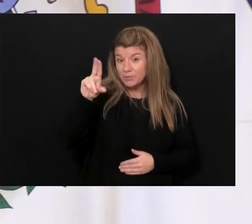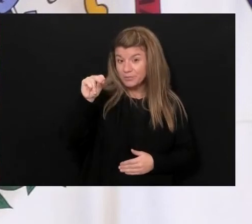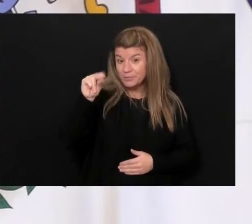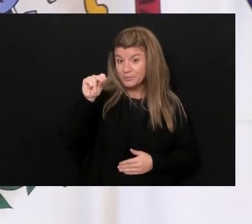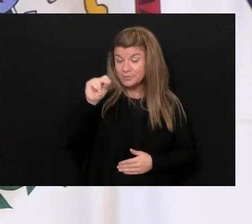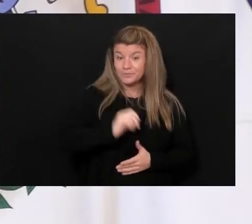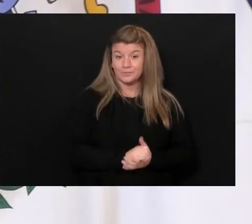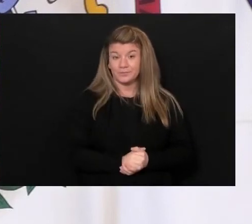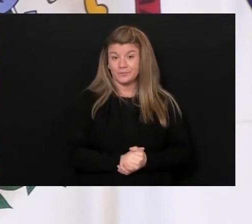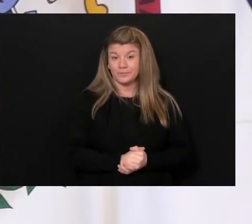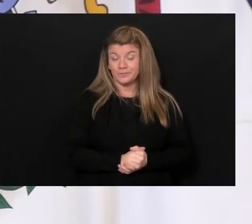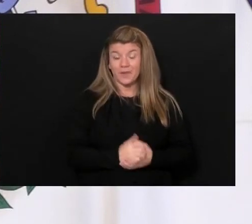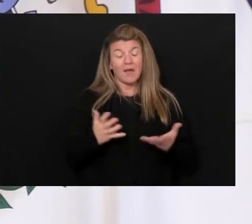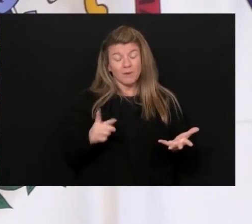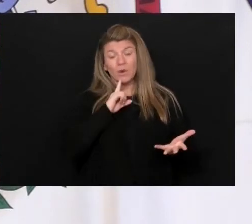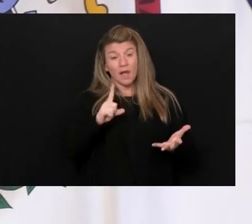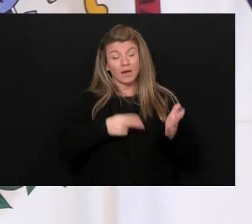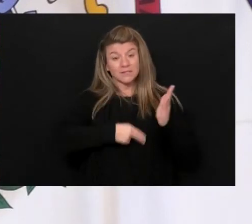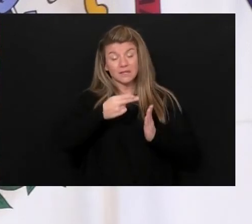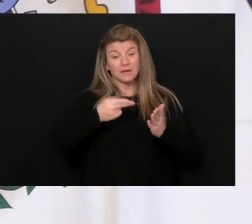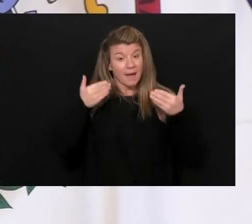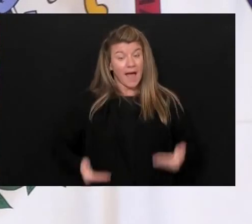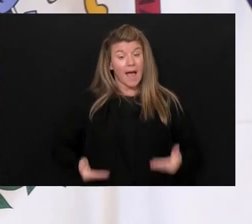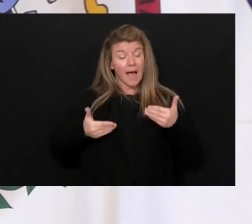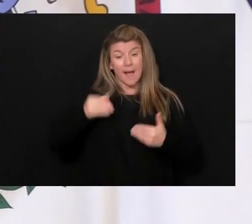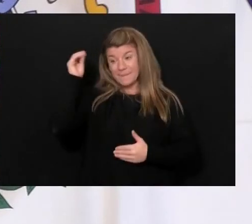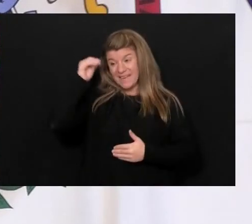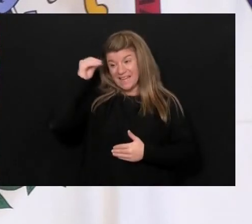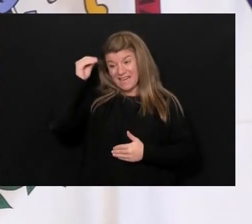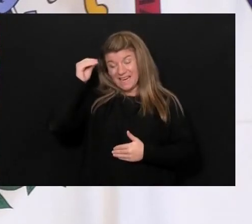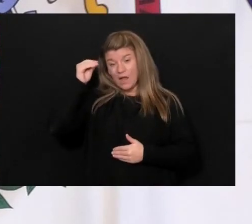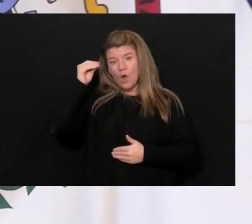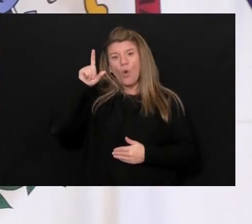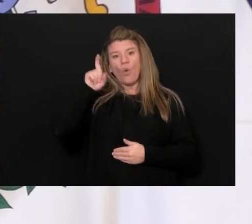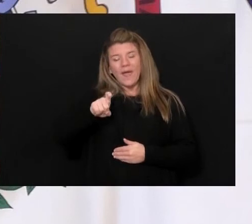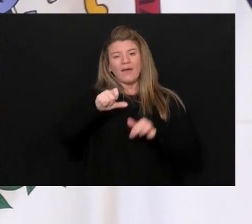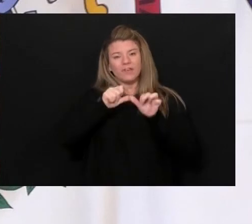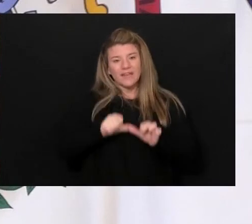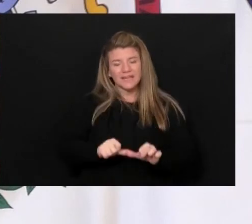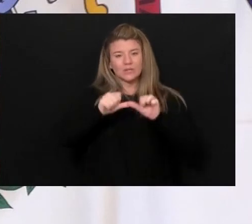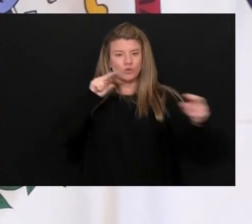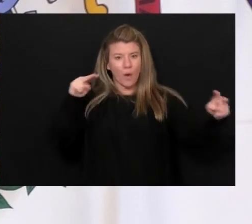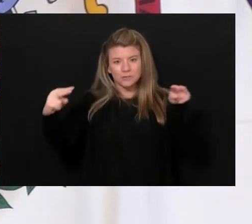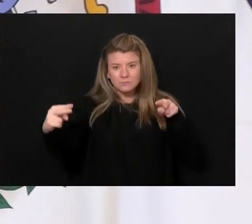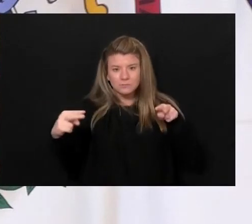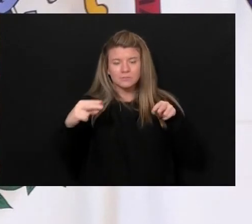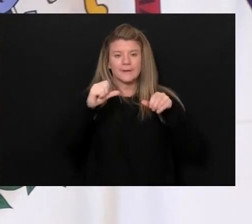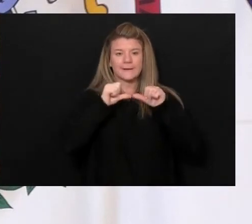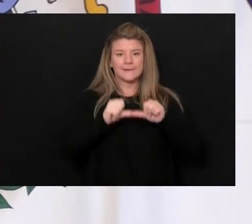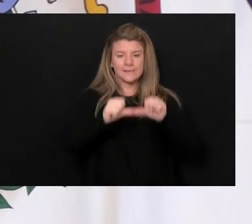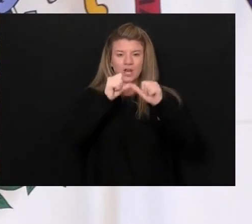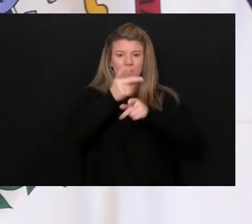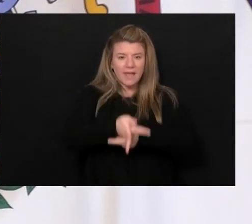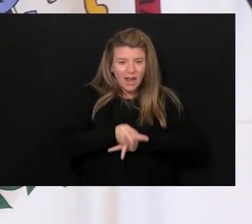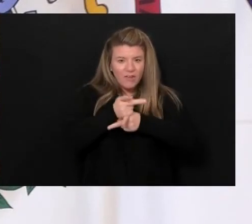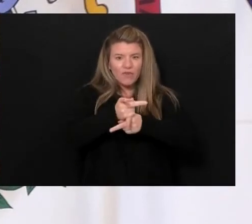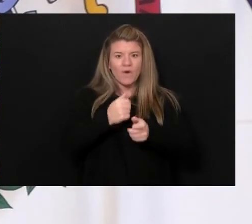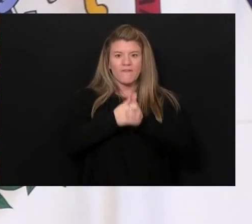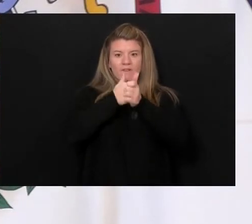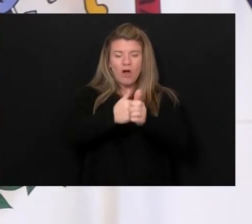But the bottom line of the whole thing to me is just this. We've got to all continue to watch, all continue to do every single thing we're